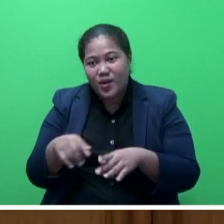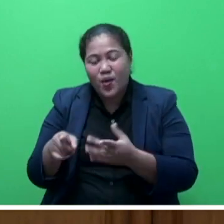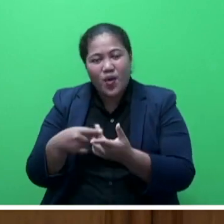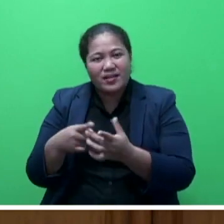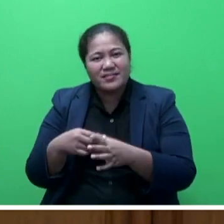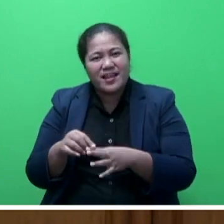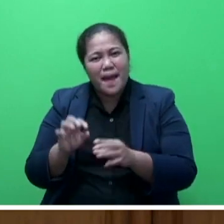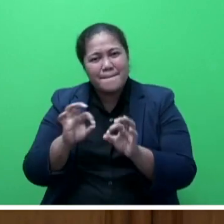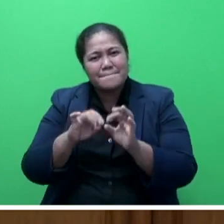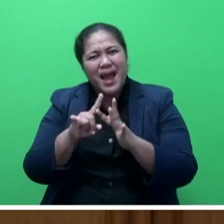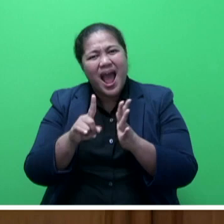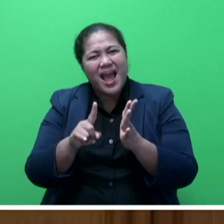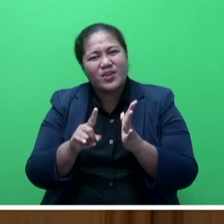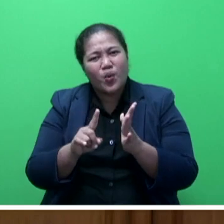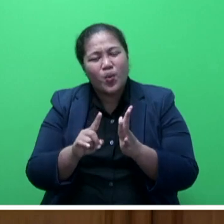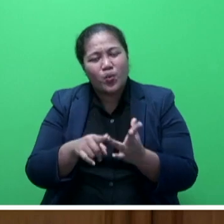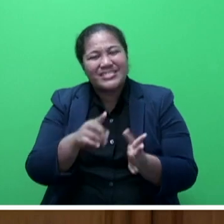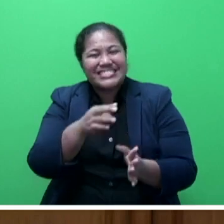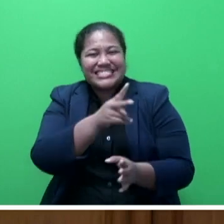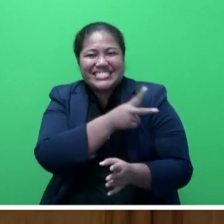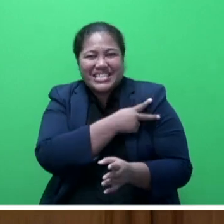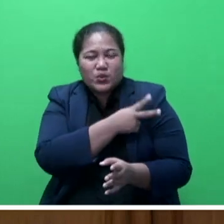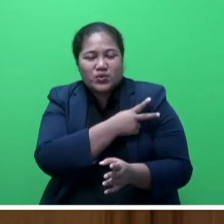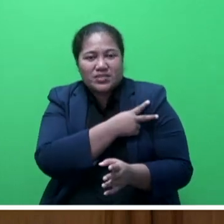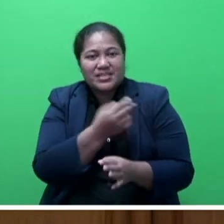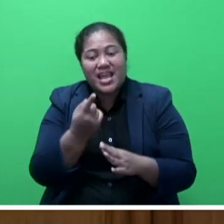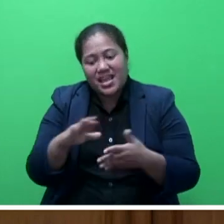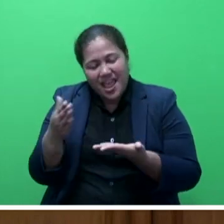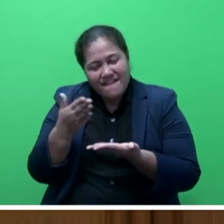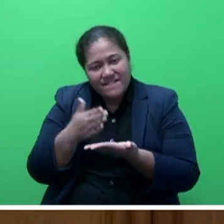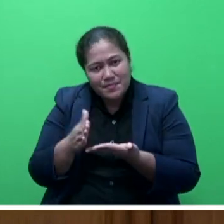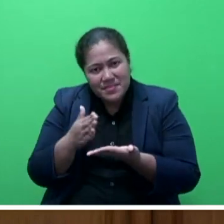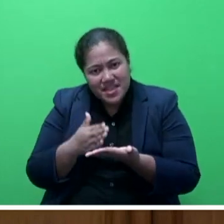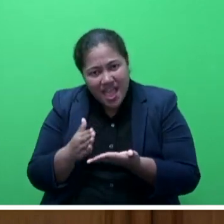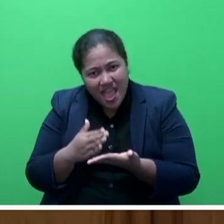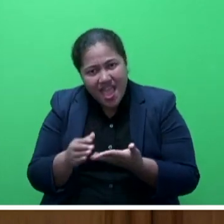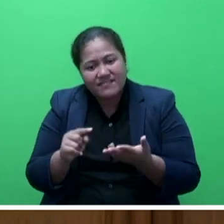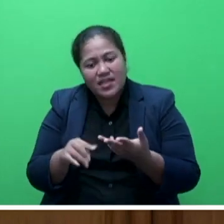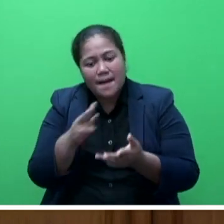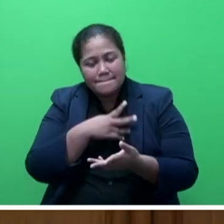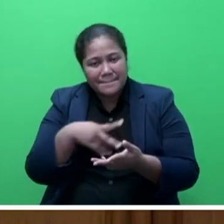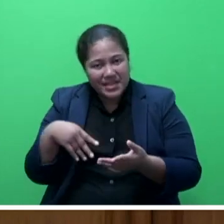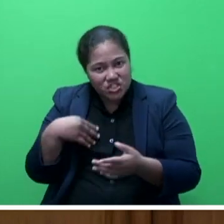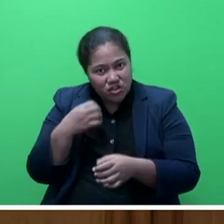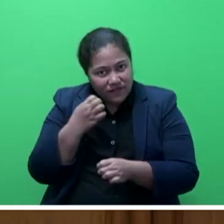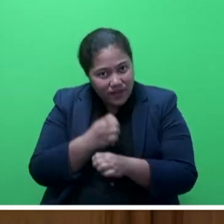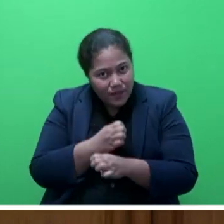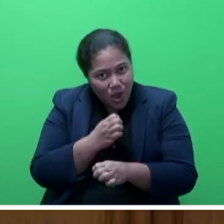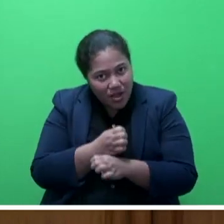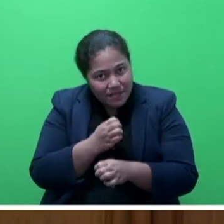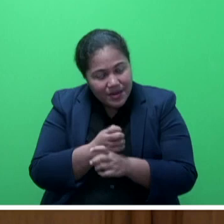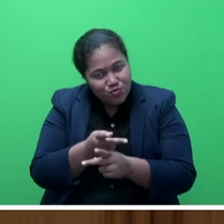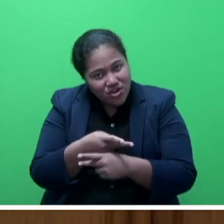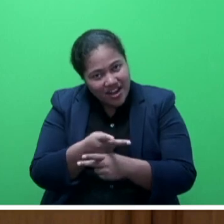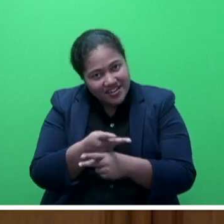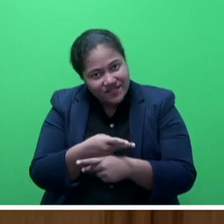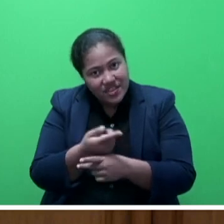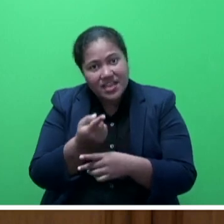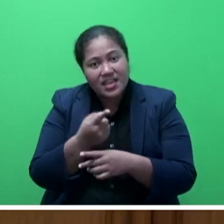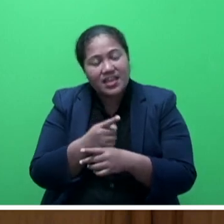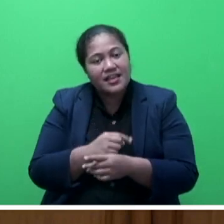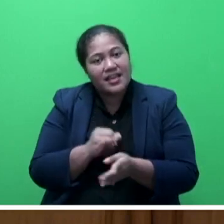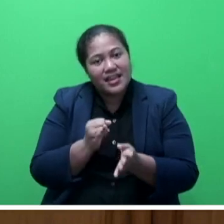Biosecurity Authority of Fiji, Fiji National Provident Fund, and the Ministry of Employment, Productivity, and